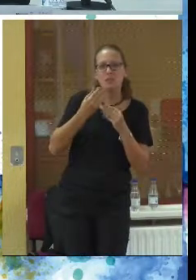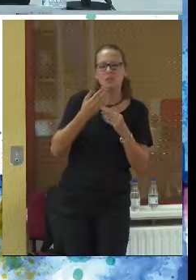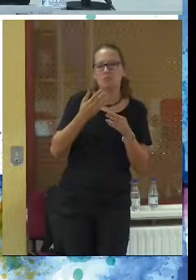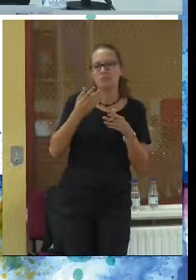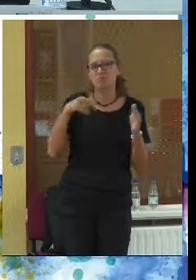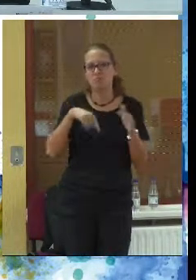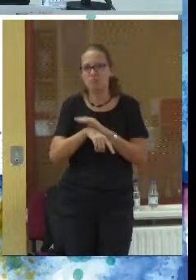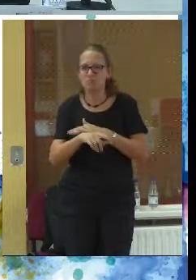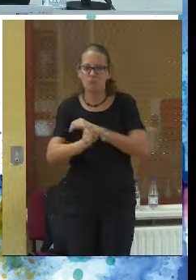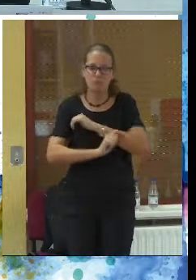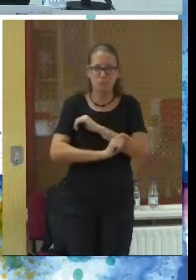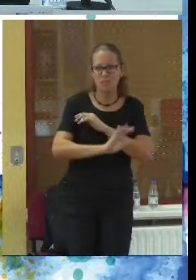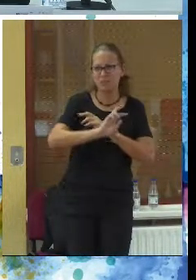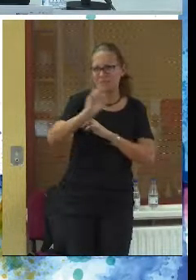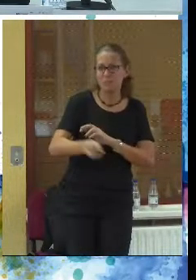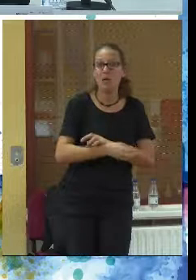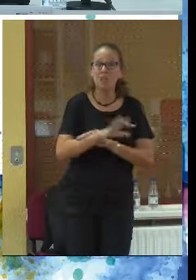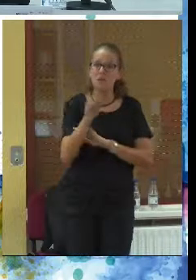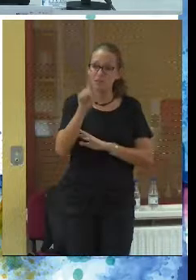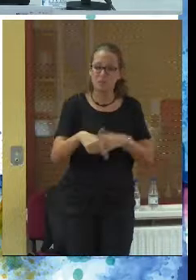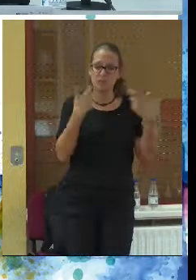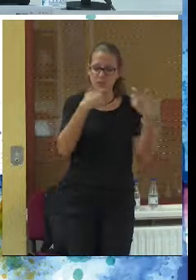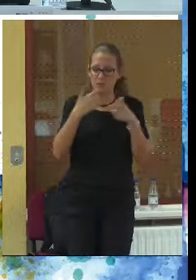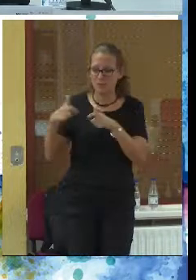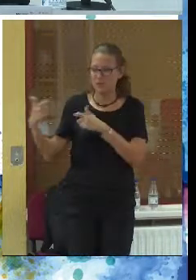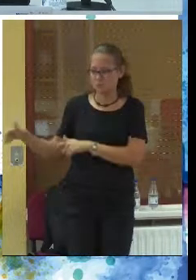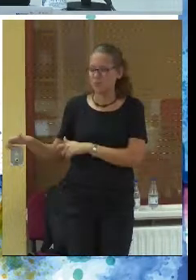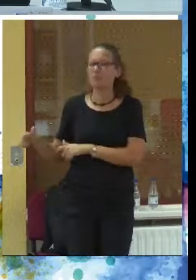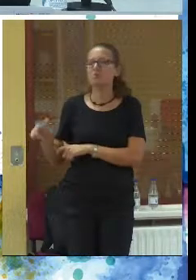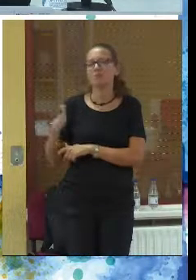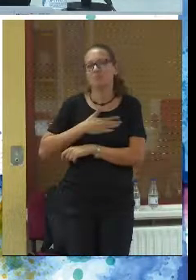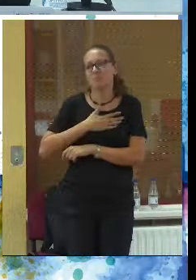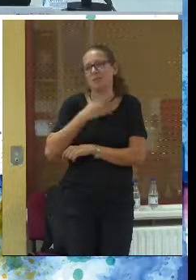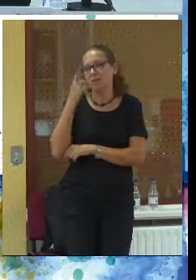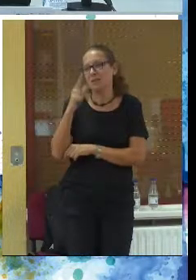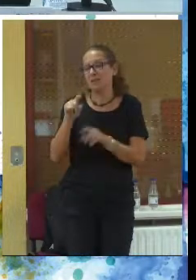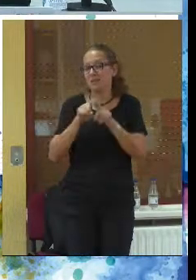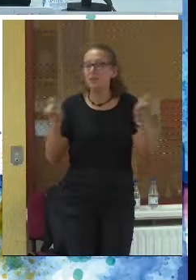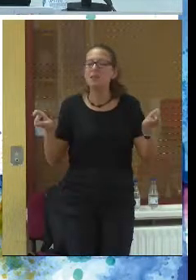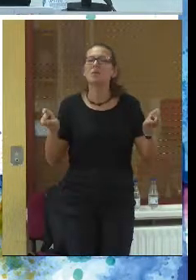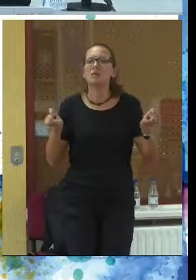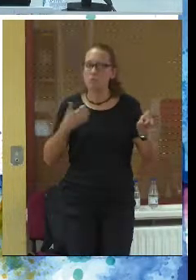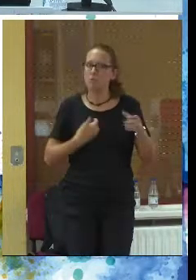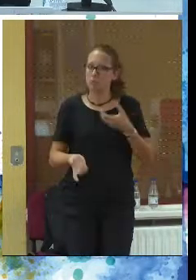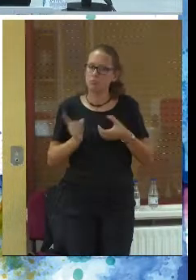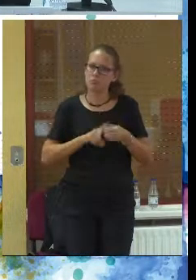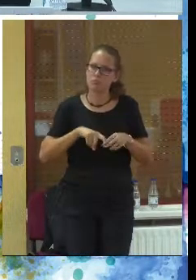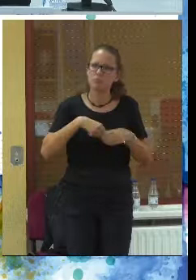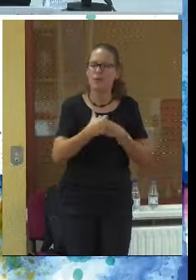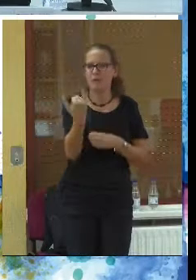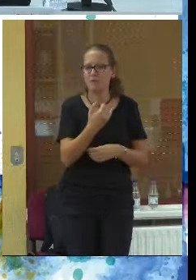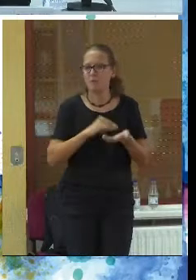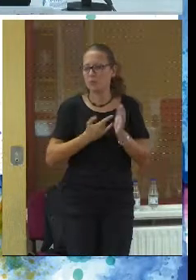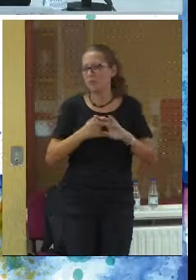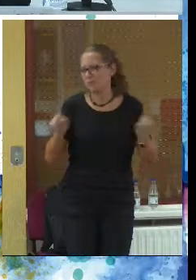are involved, and all the different departments in KL have been taking part in this project. The